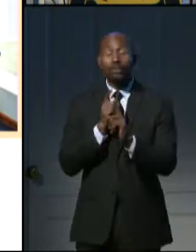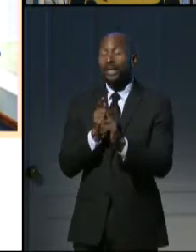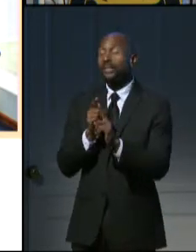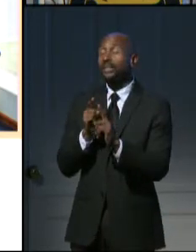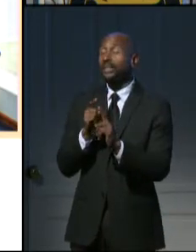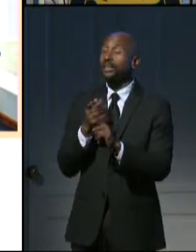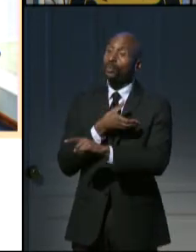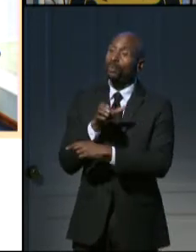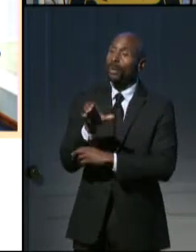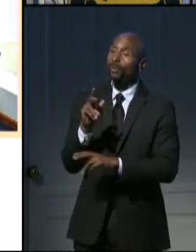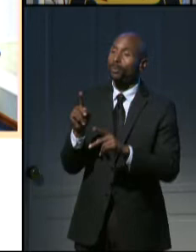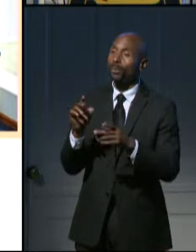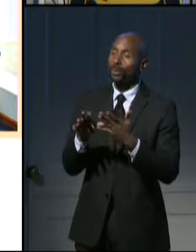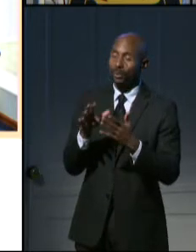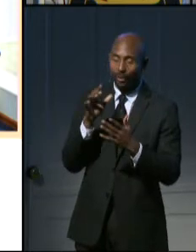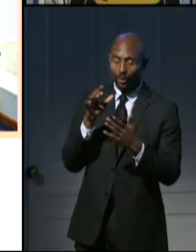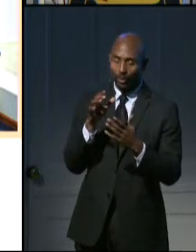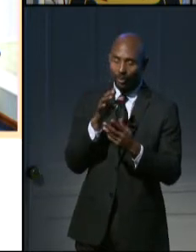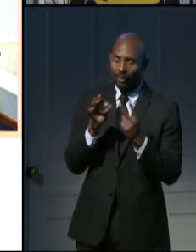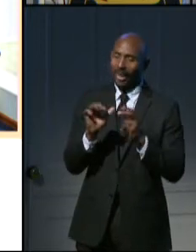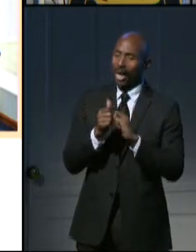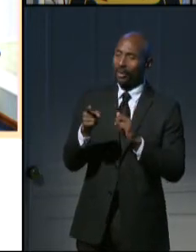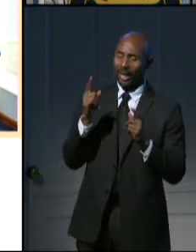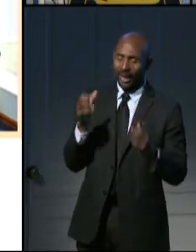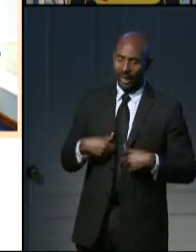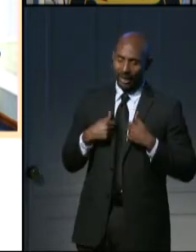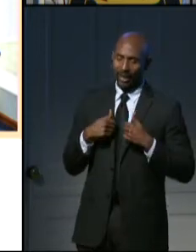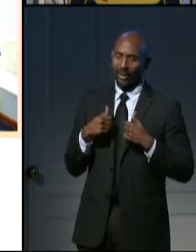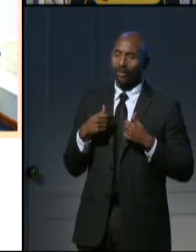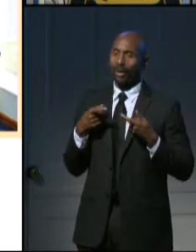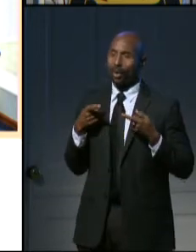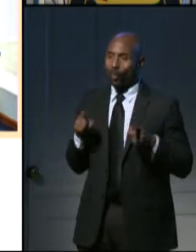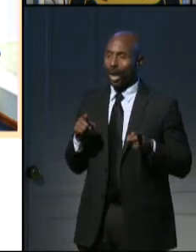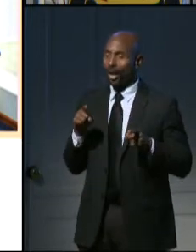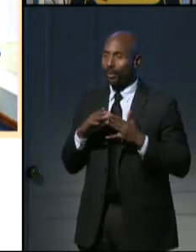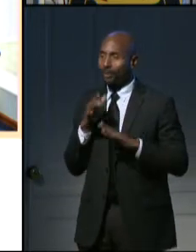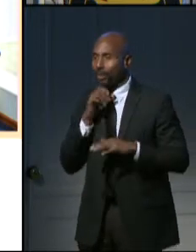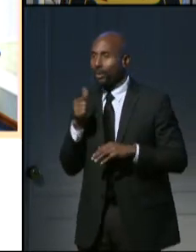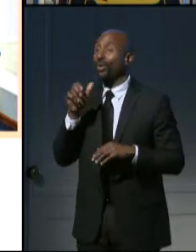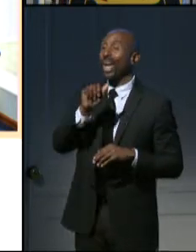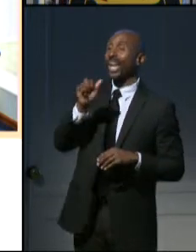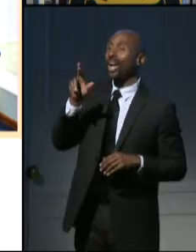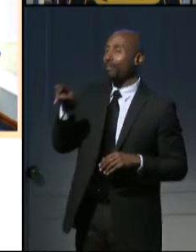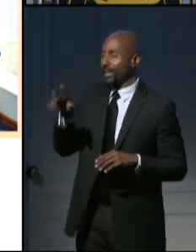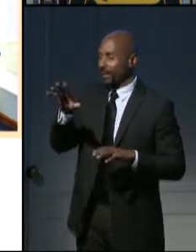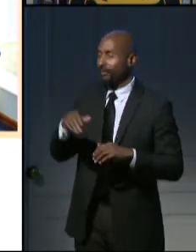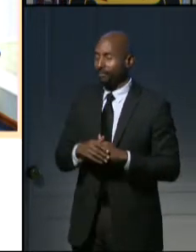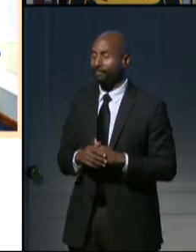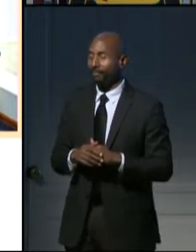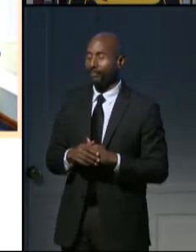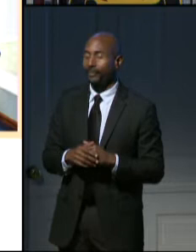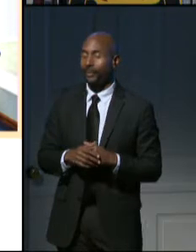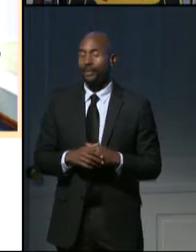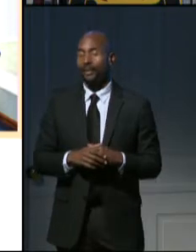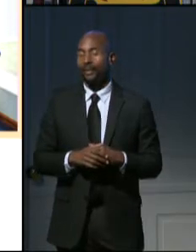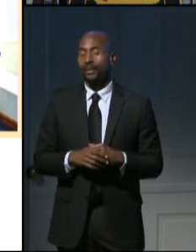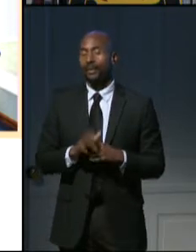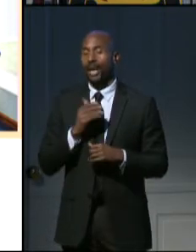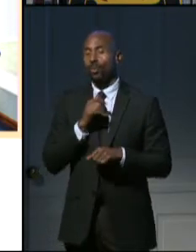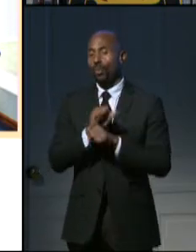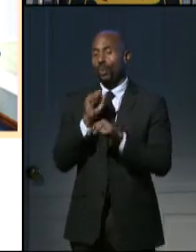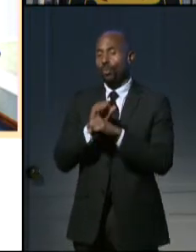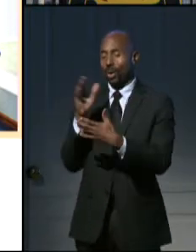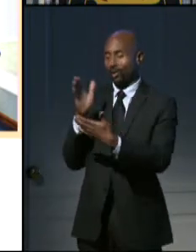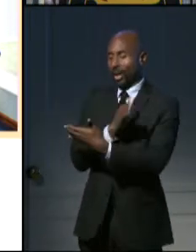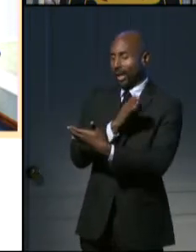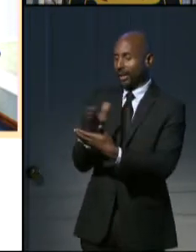they live as they age and be everyday innovators in aging. Our work really ranges